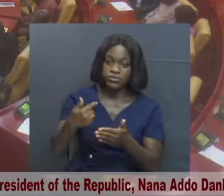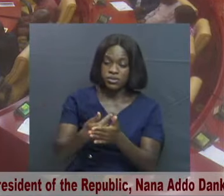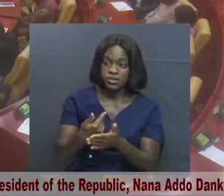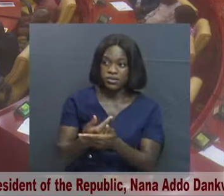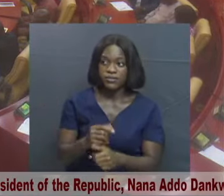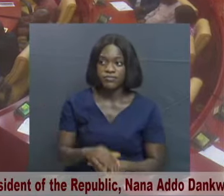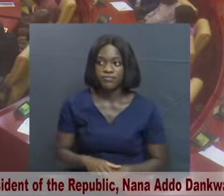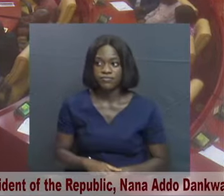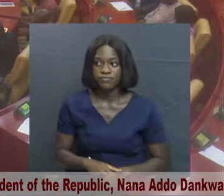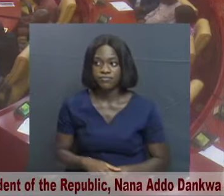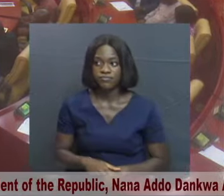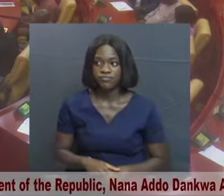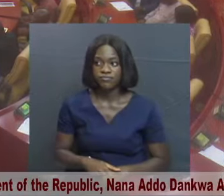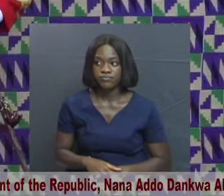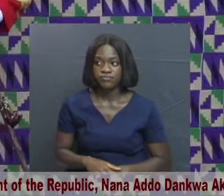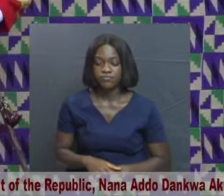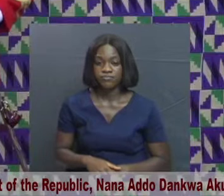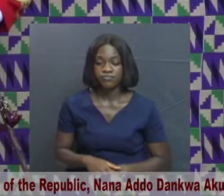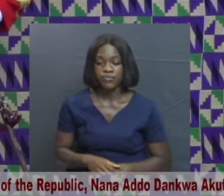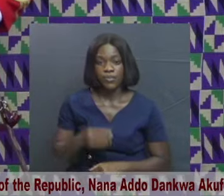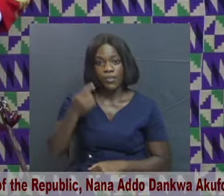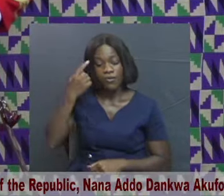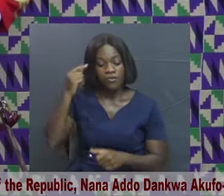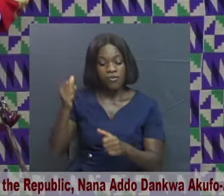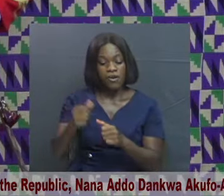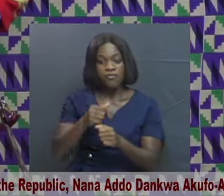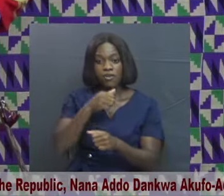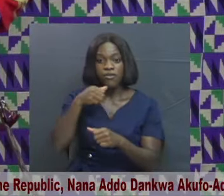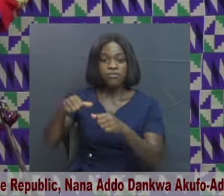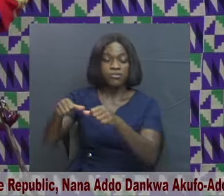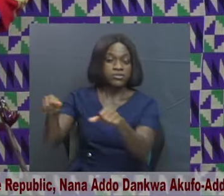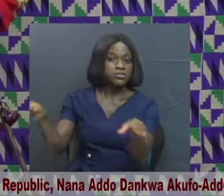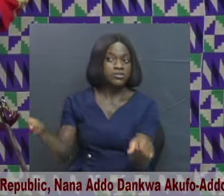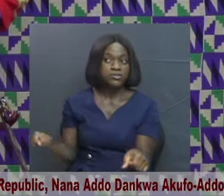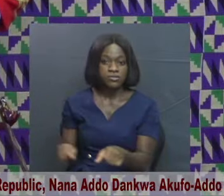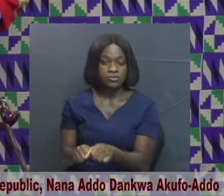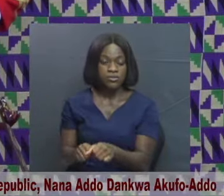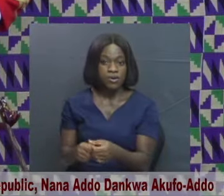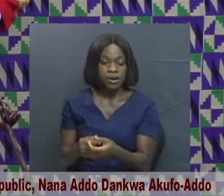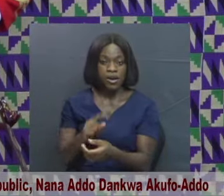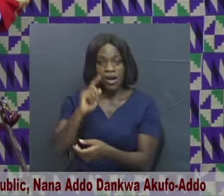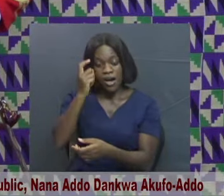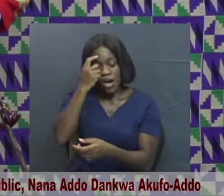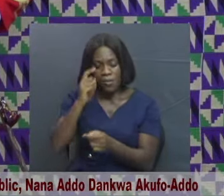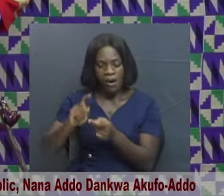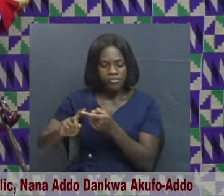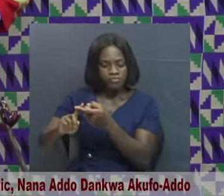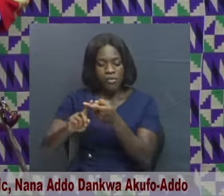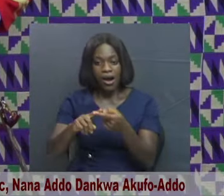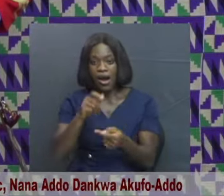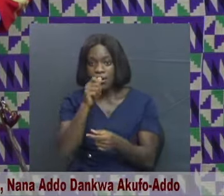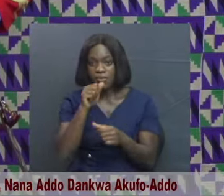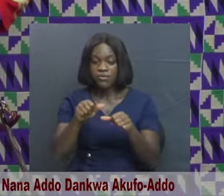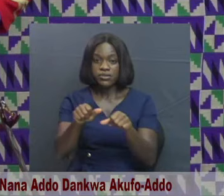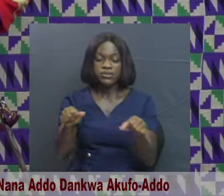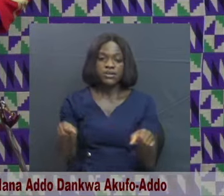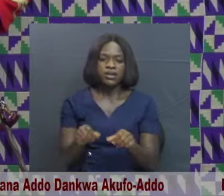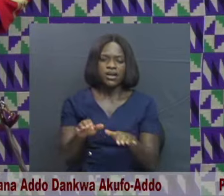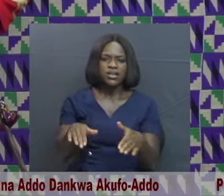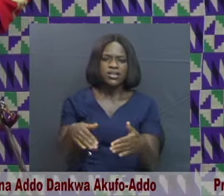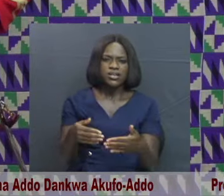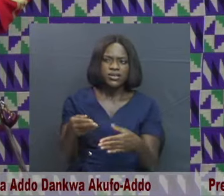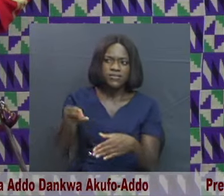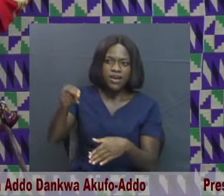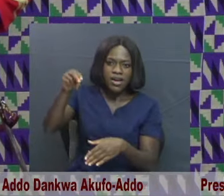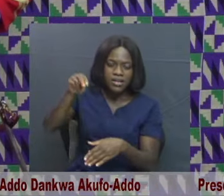for each agricultural Zone government will partner with the private sector to provide the necessary